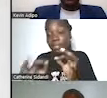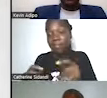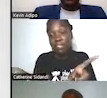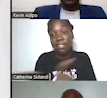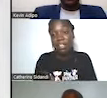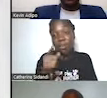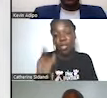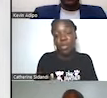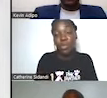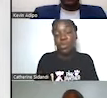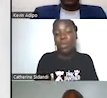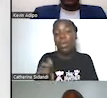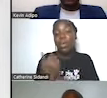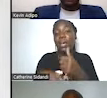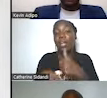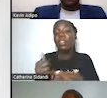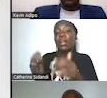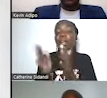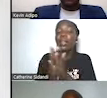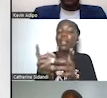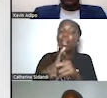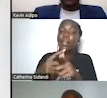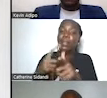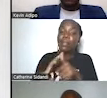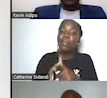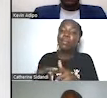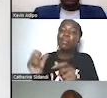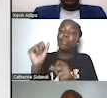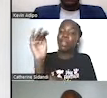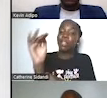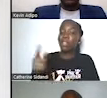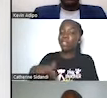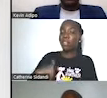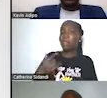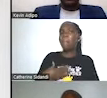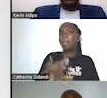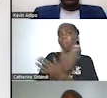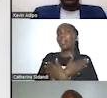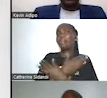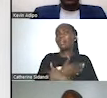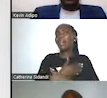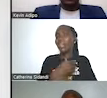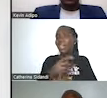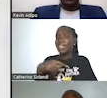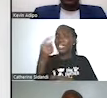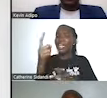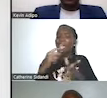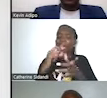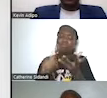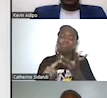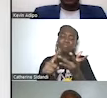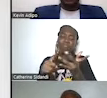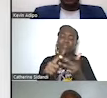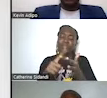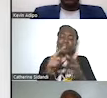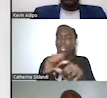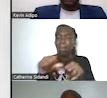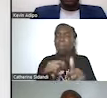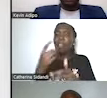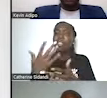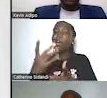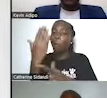that question, that you need to ask yourself, why would I give my partner details when I'm going to visit a building,